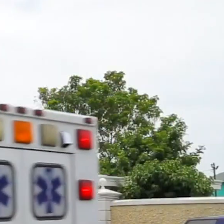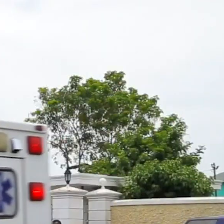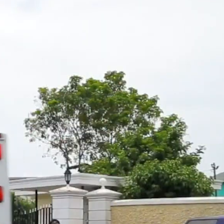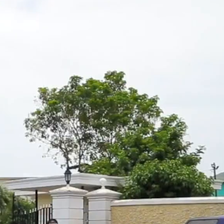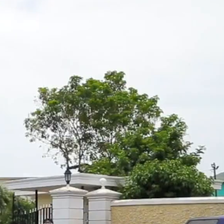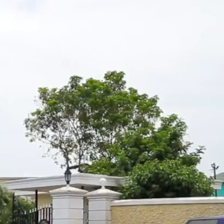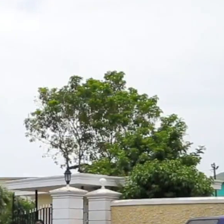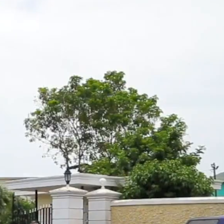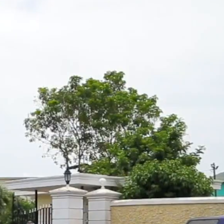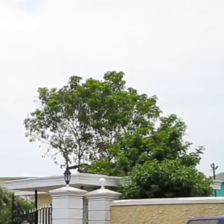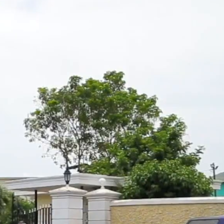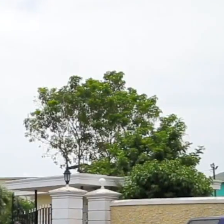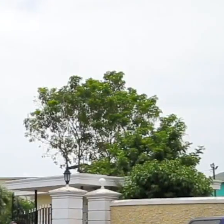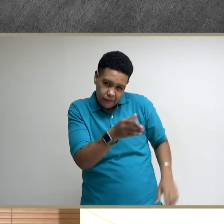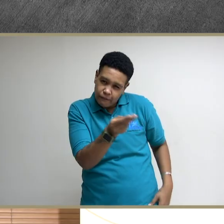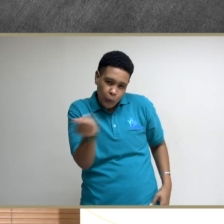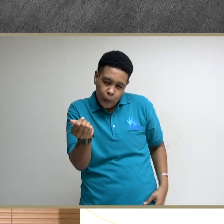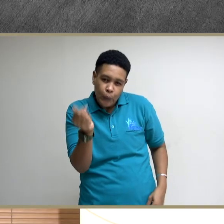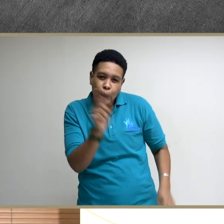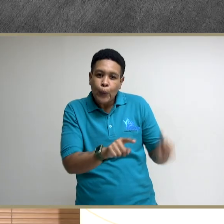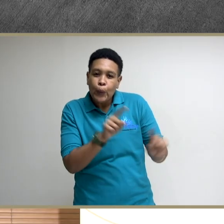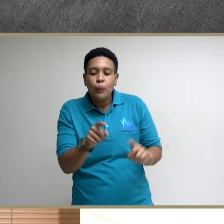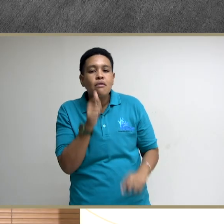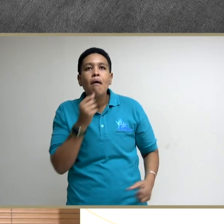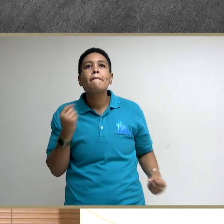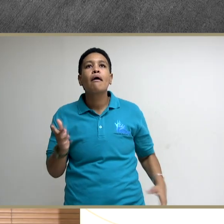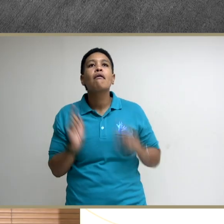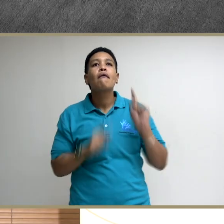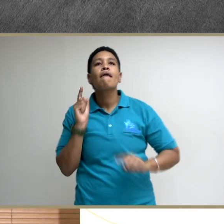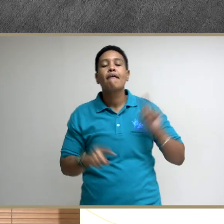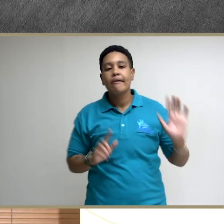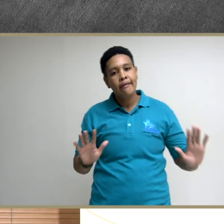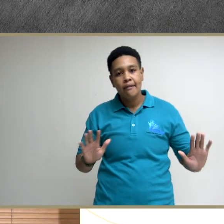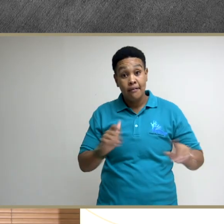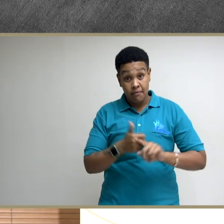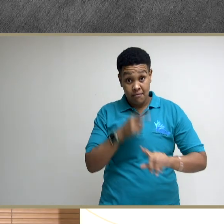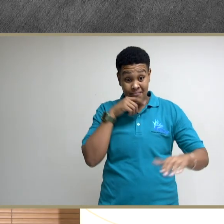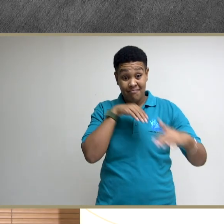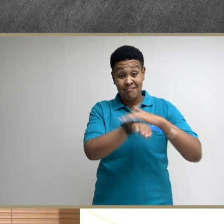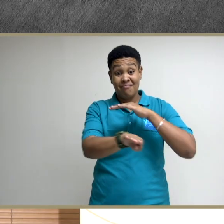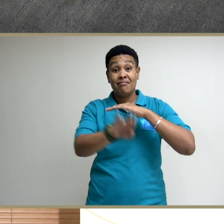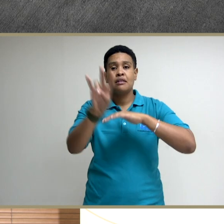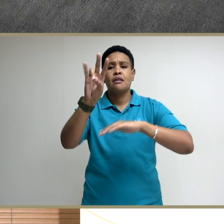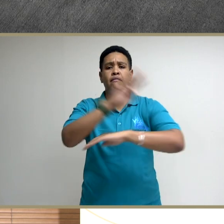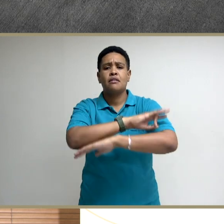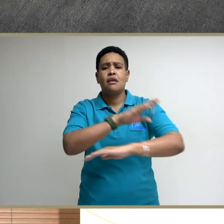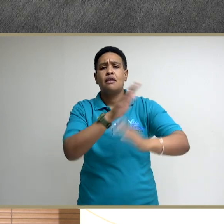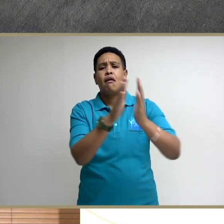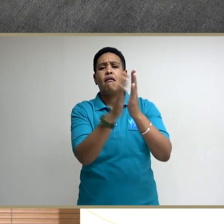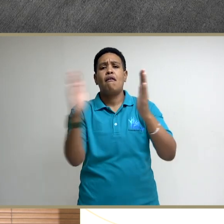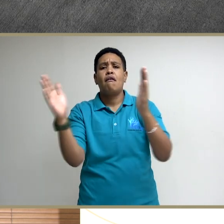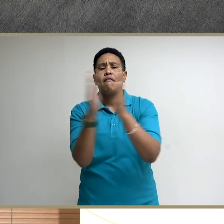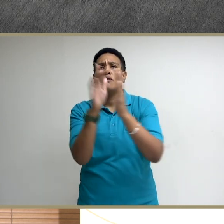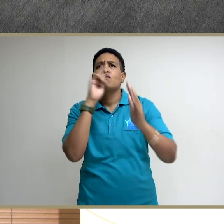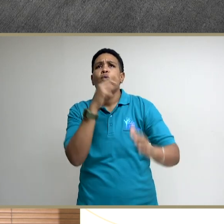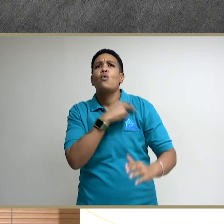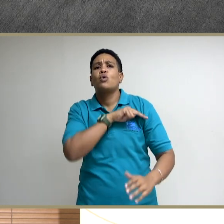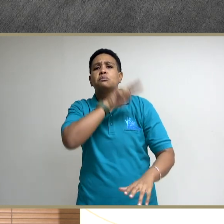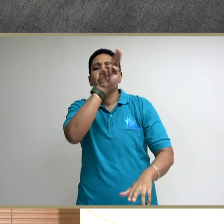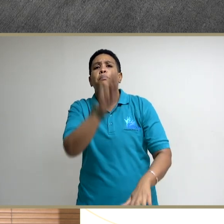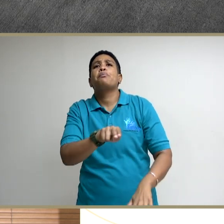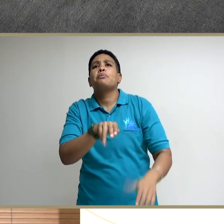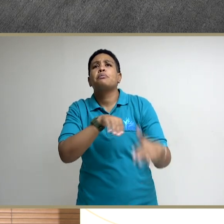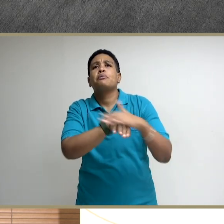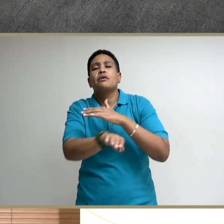hospital admissions have declined. In terms of our admissions, our 7-day average for admissions,